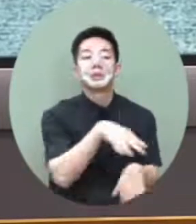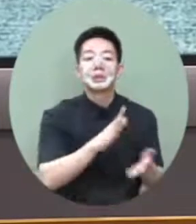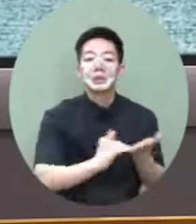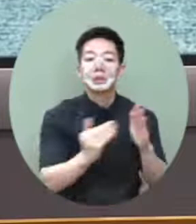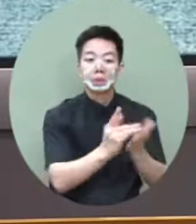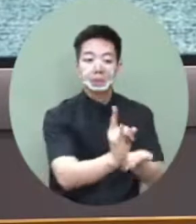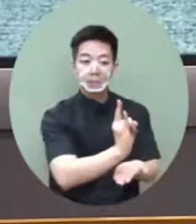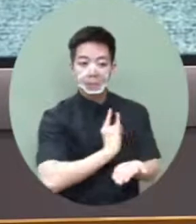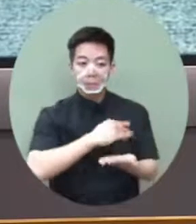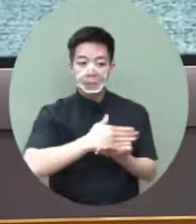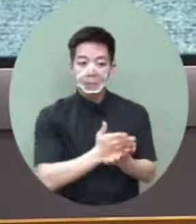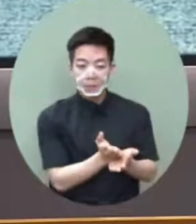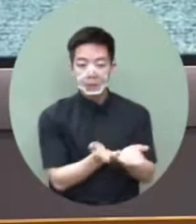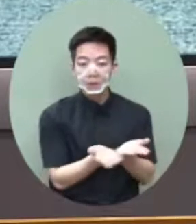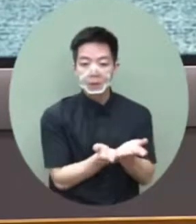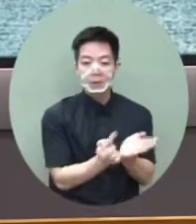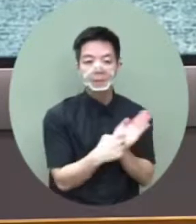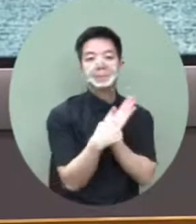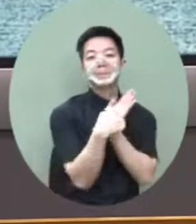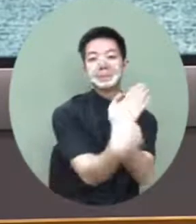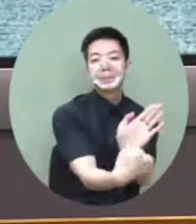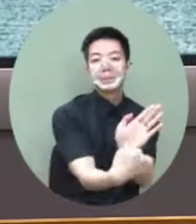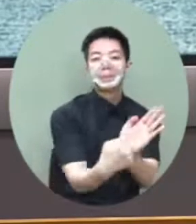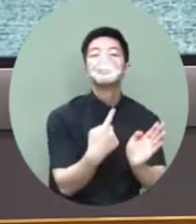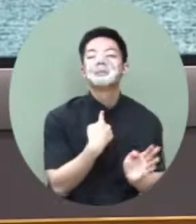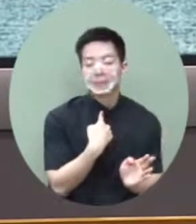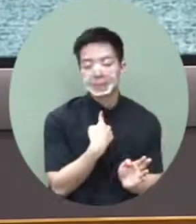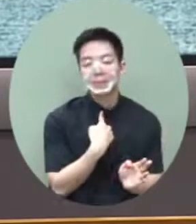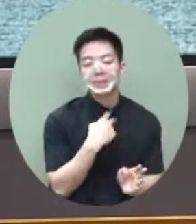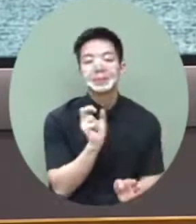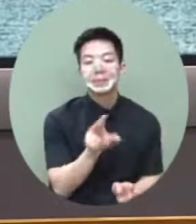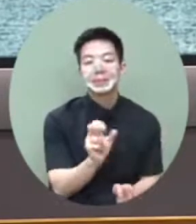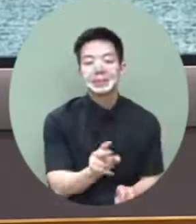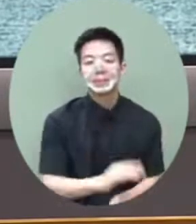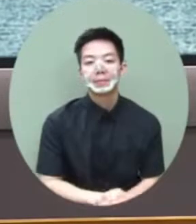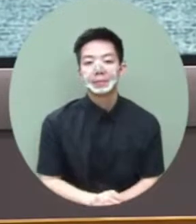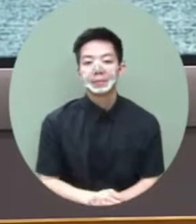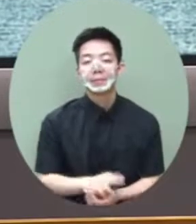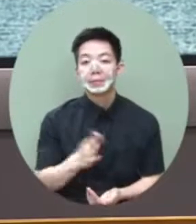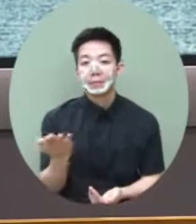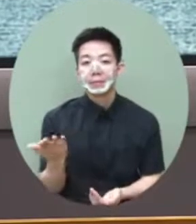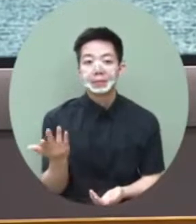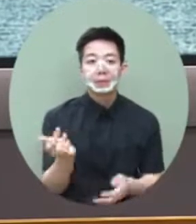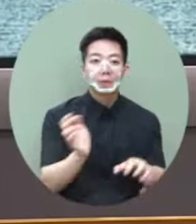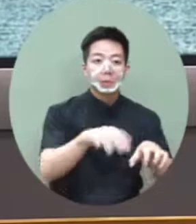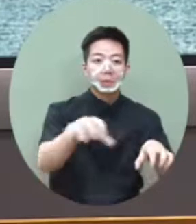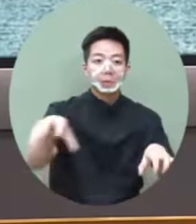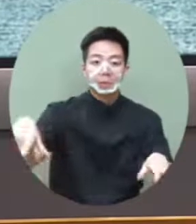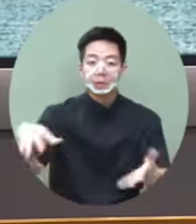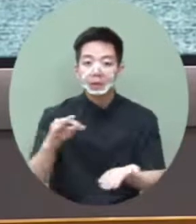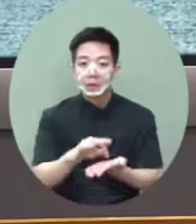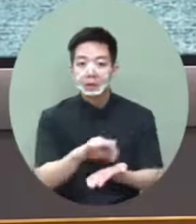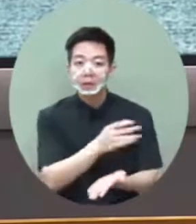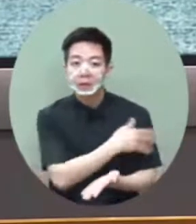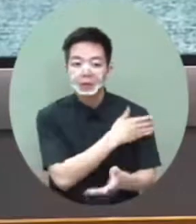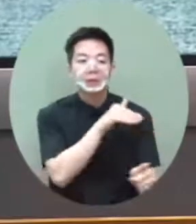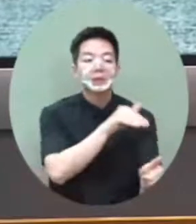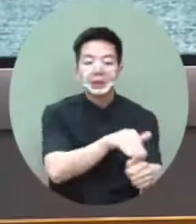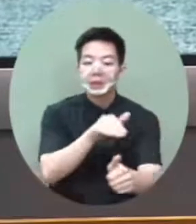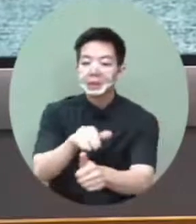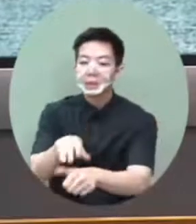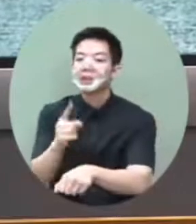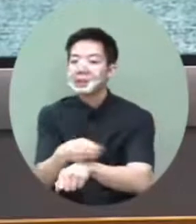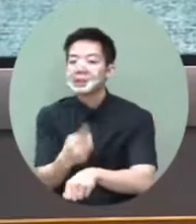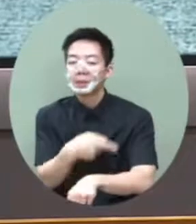isolation order, or relevant SMSs. We will remind person in charge of